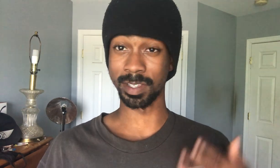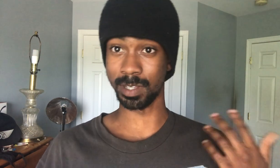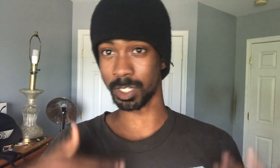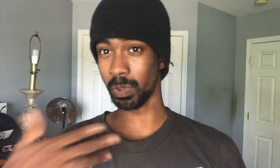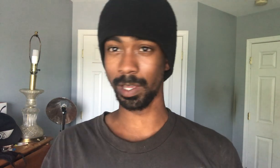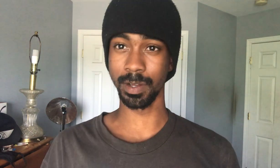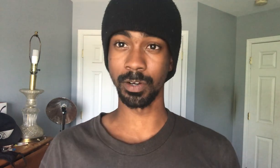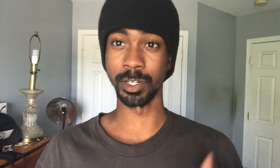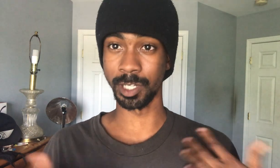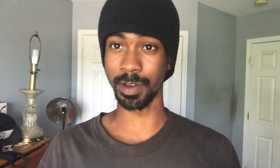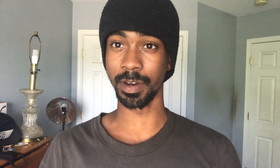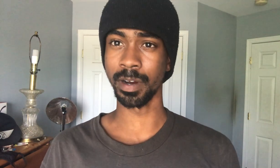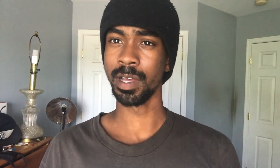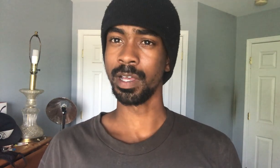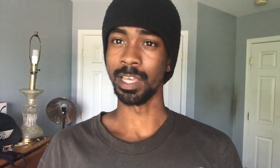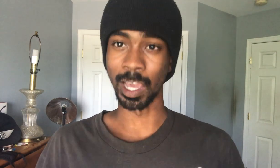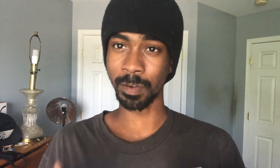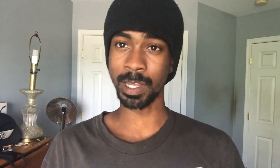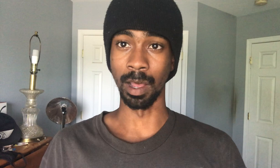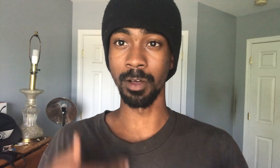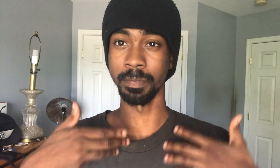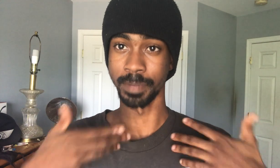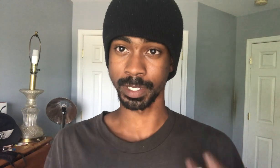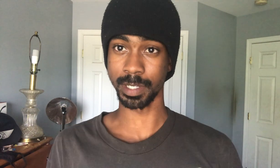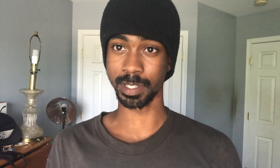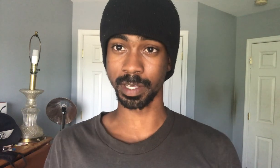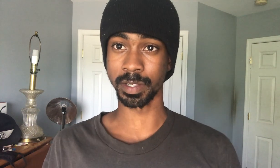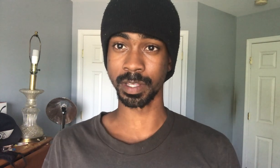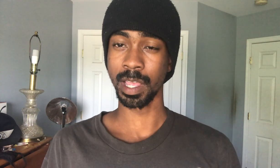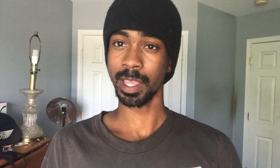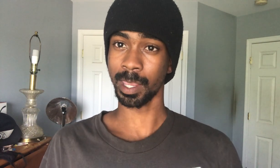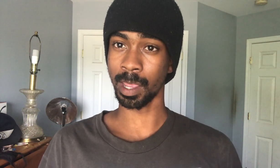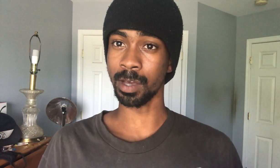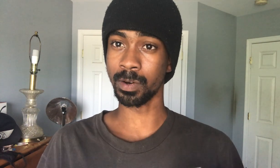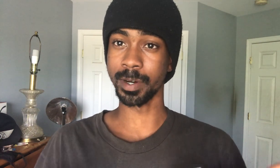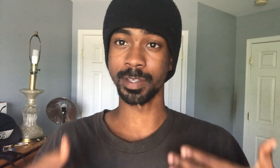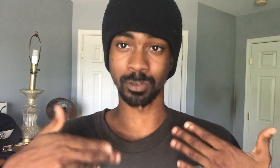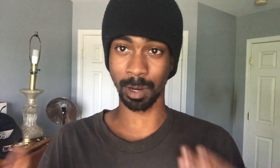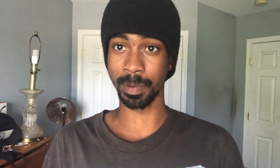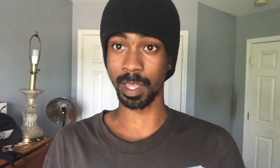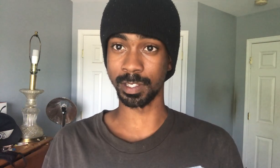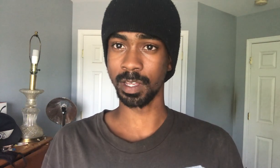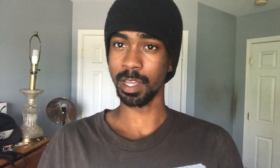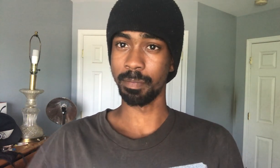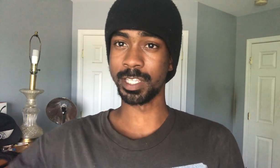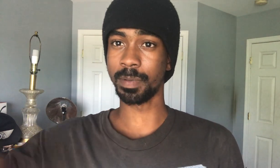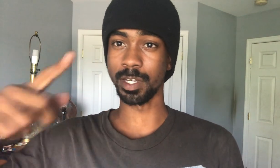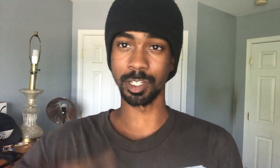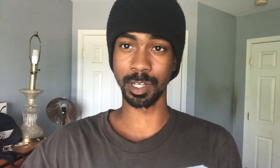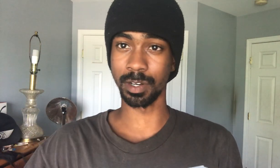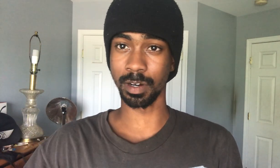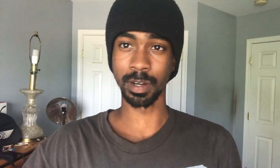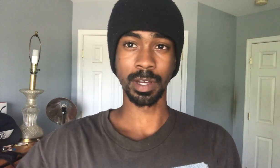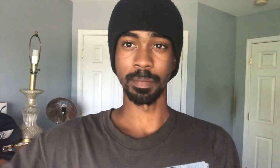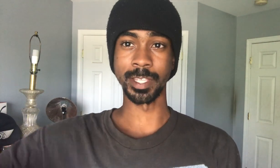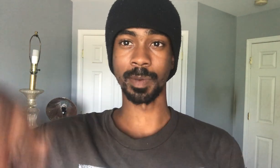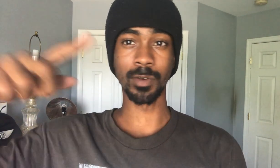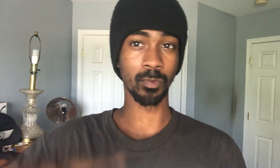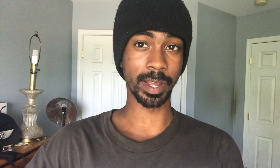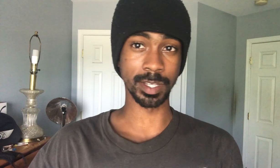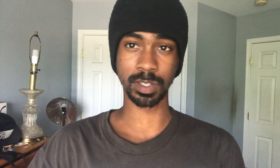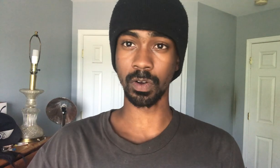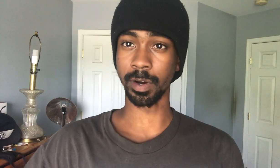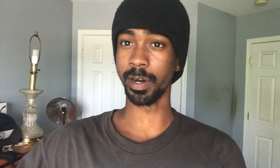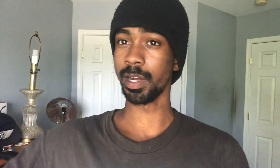cases of like sexuality or gender, government-owned businesses cannot, of course, discriminate based upon gender, based